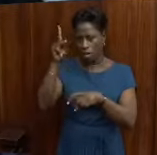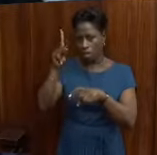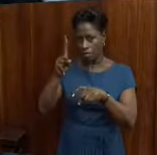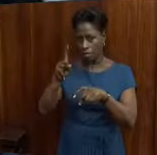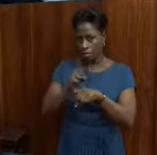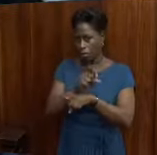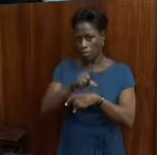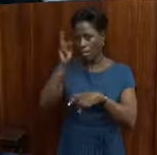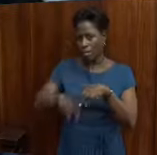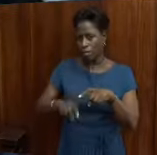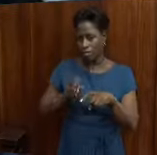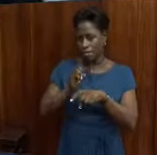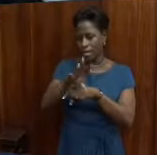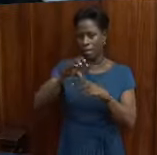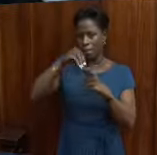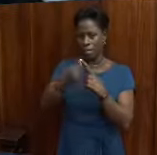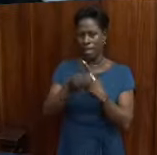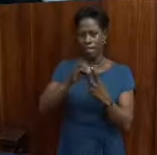to